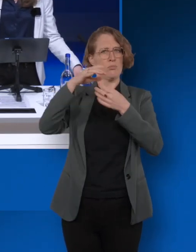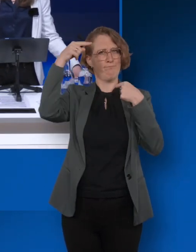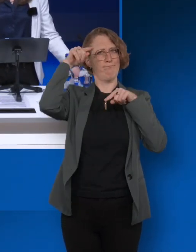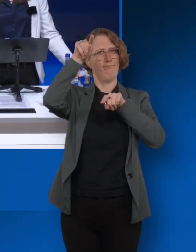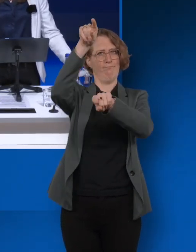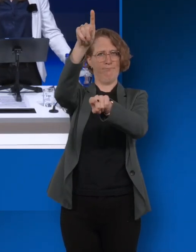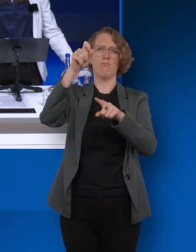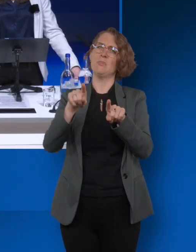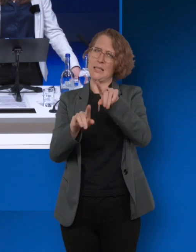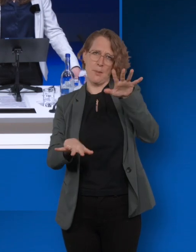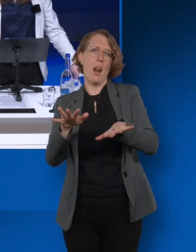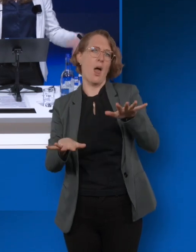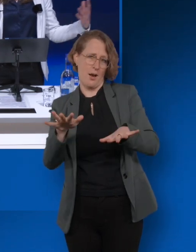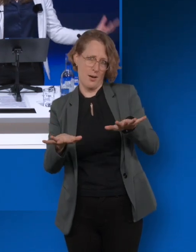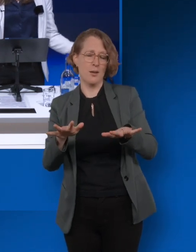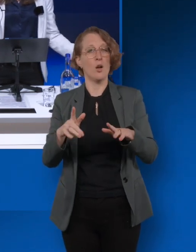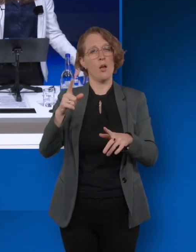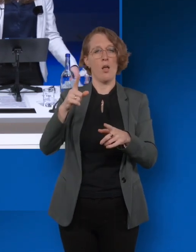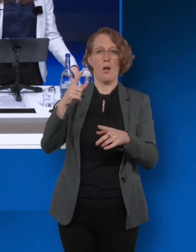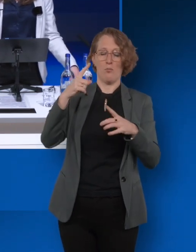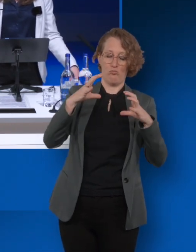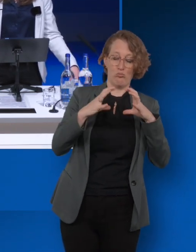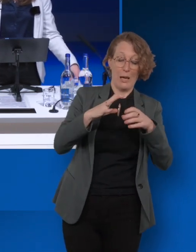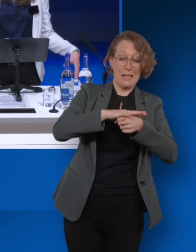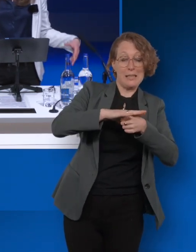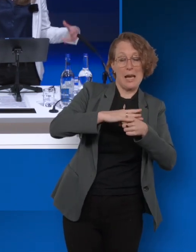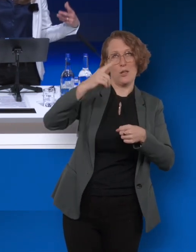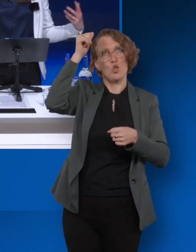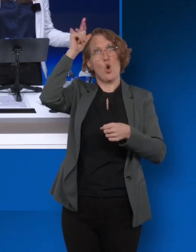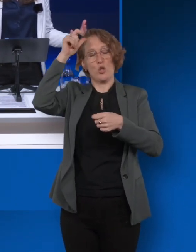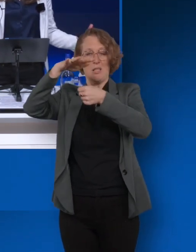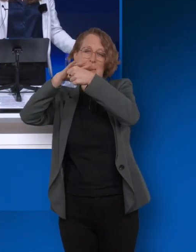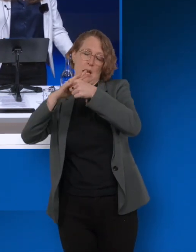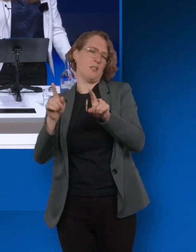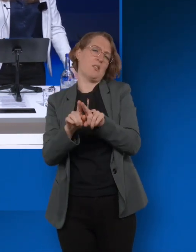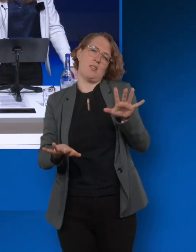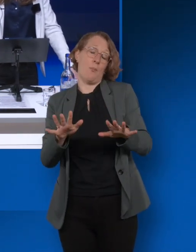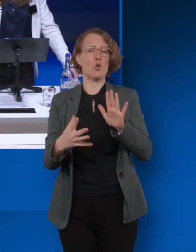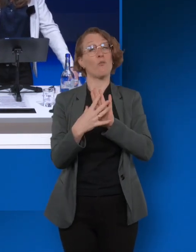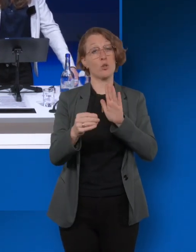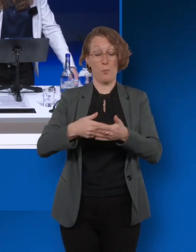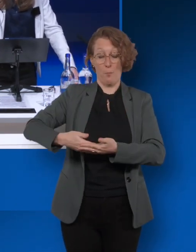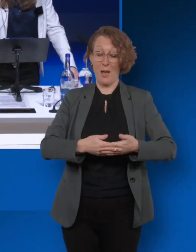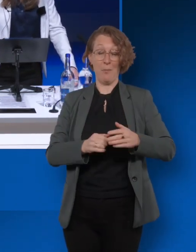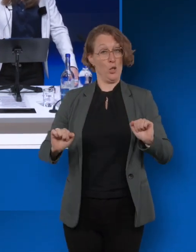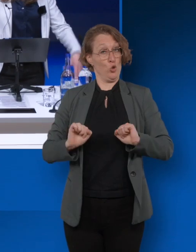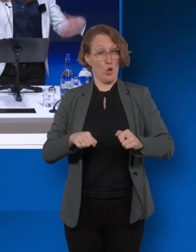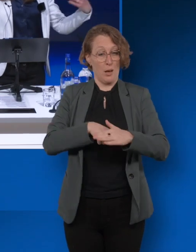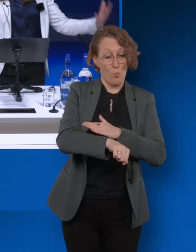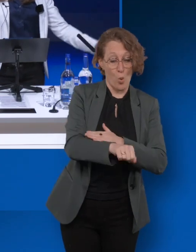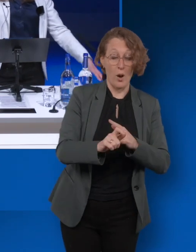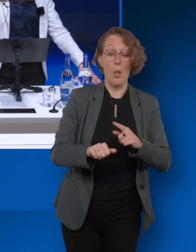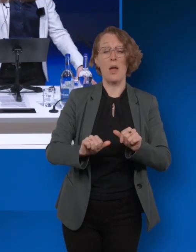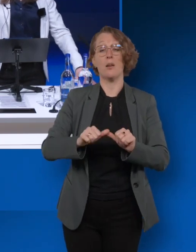continuity, as we would expect, between brain states and conscious states. For example, in the brain of the unborn and the newborn baby, as